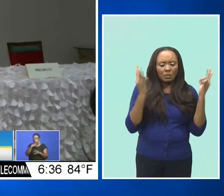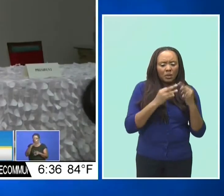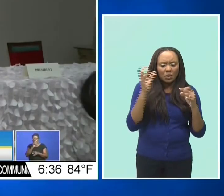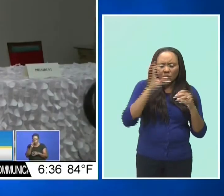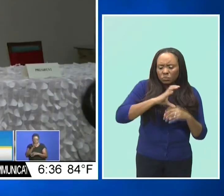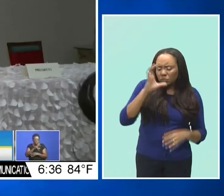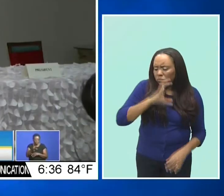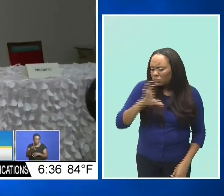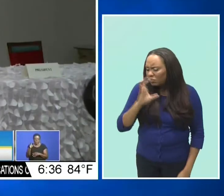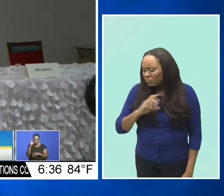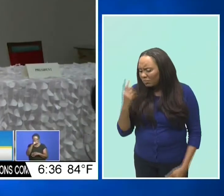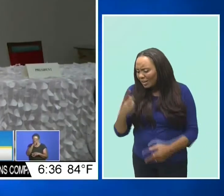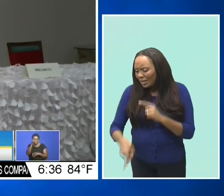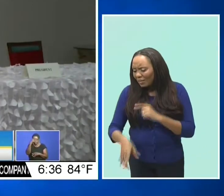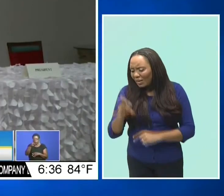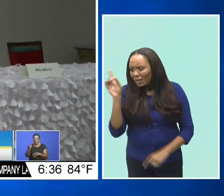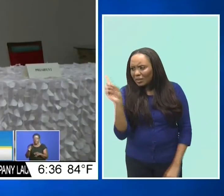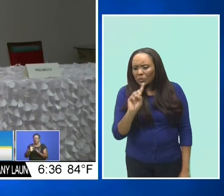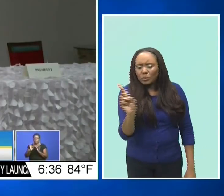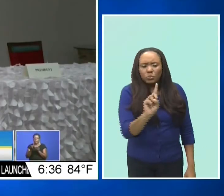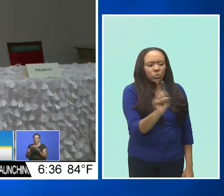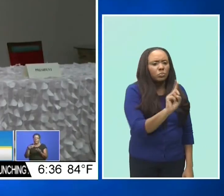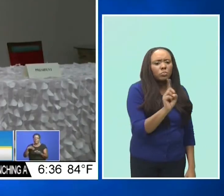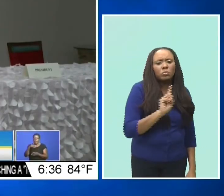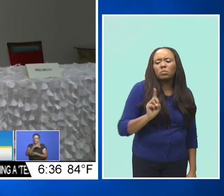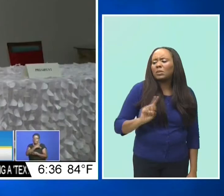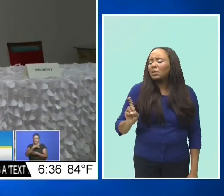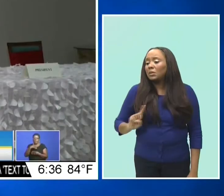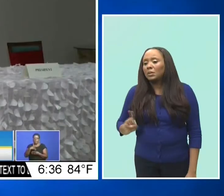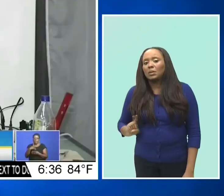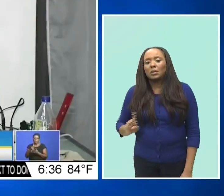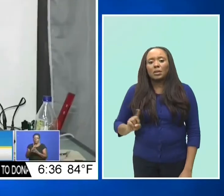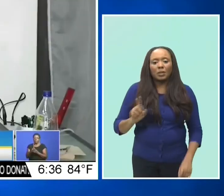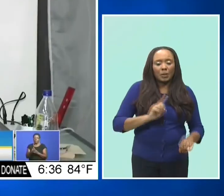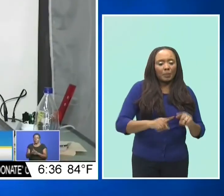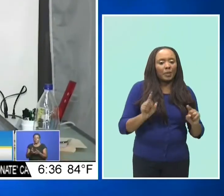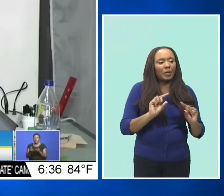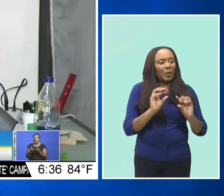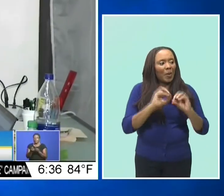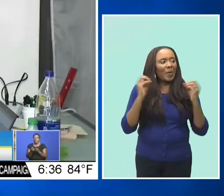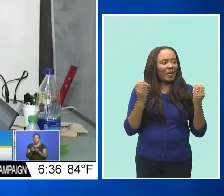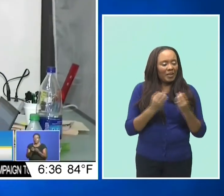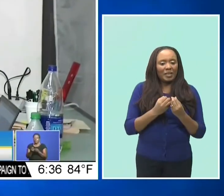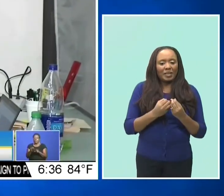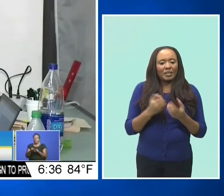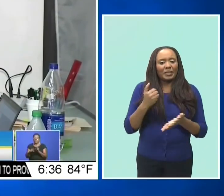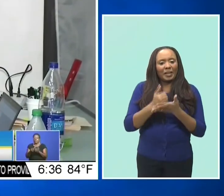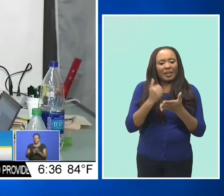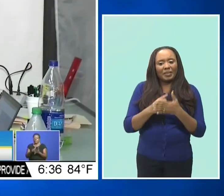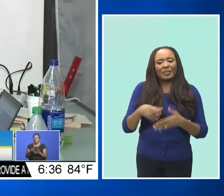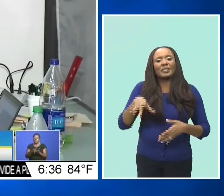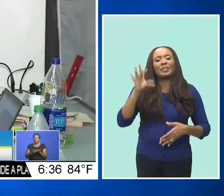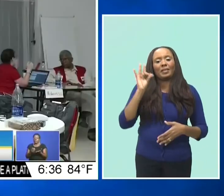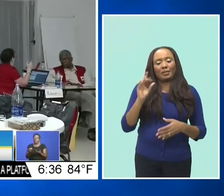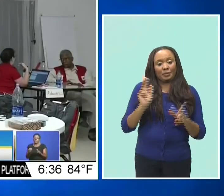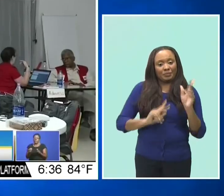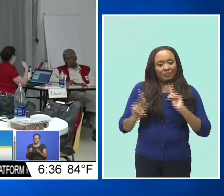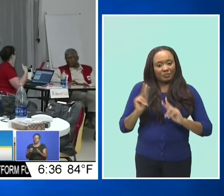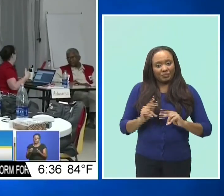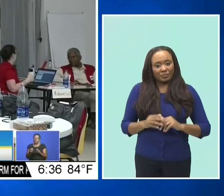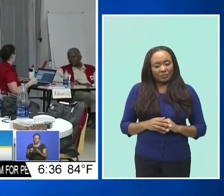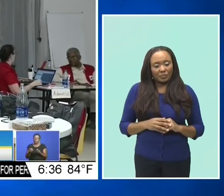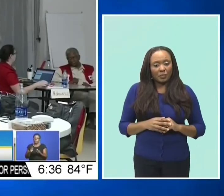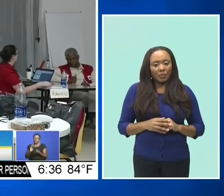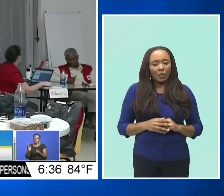trained to do that. These people would have worked in many war-torn countries around the world, and so that is what they do. We